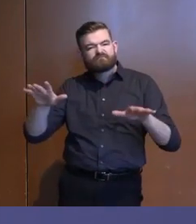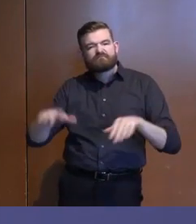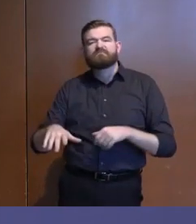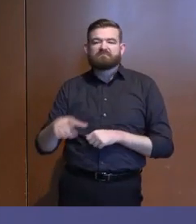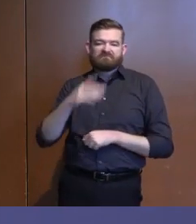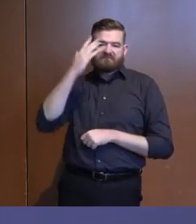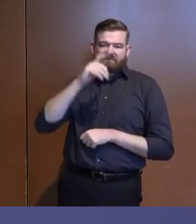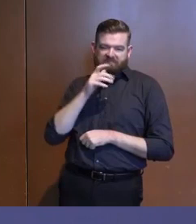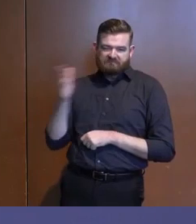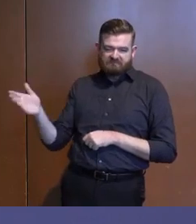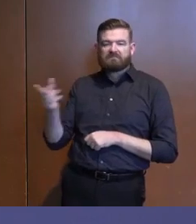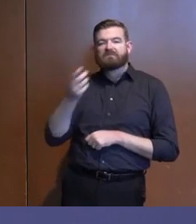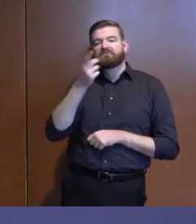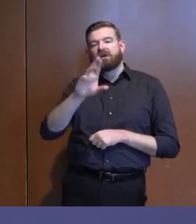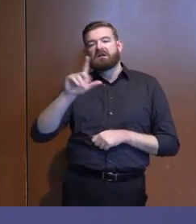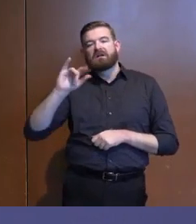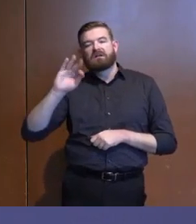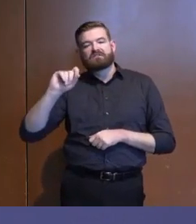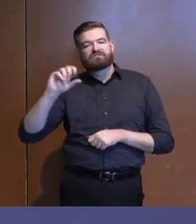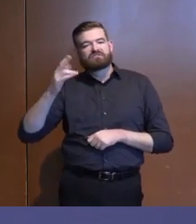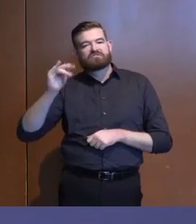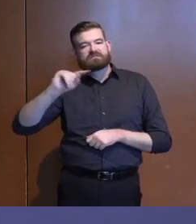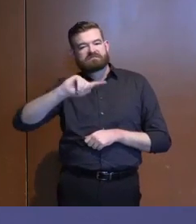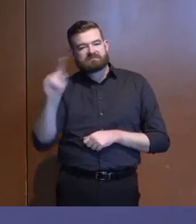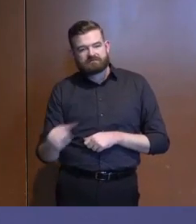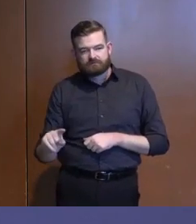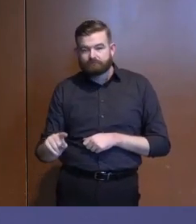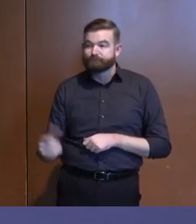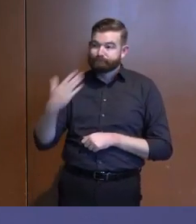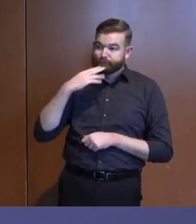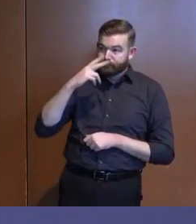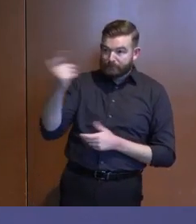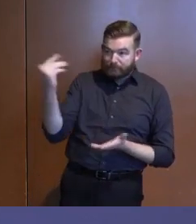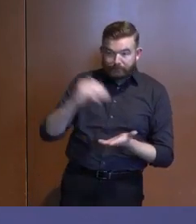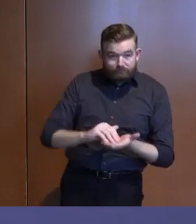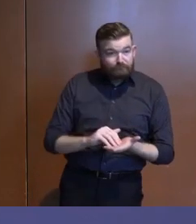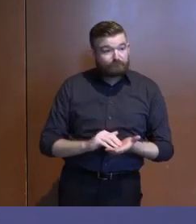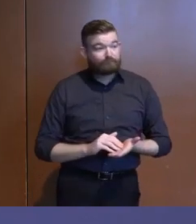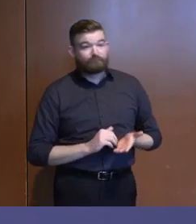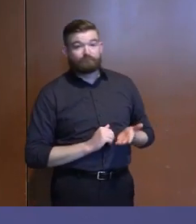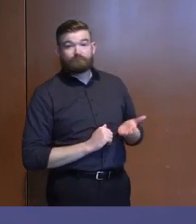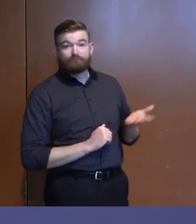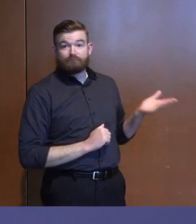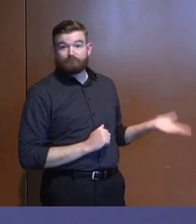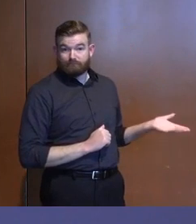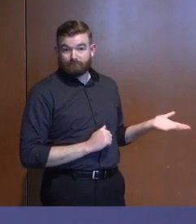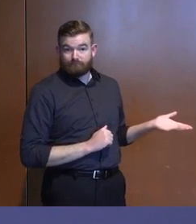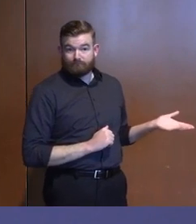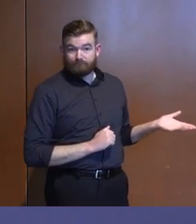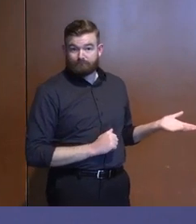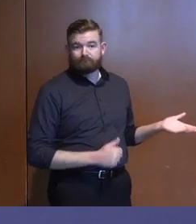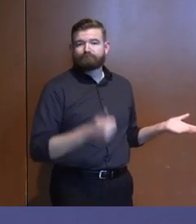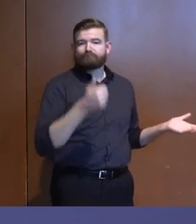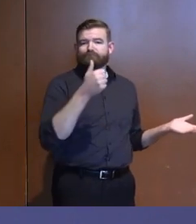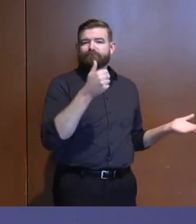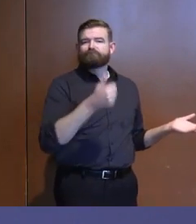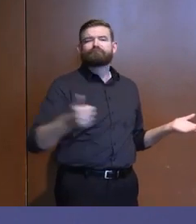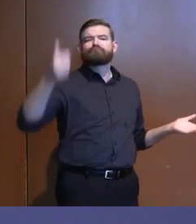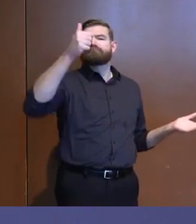Edward Lifshitz. Good to have you with us, Doc. To my immediate left, Chief Innovation Officer Beth Novak. More from